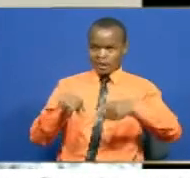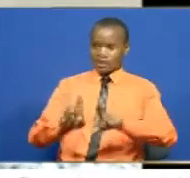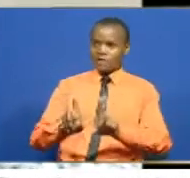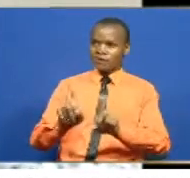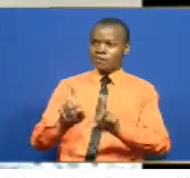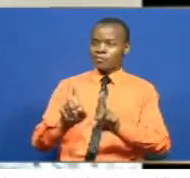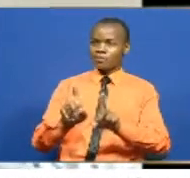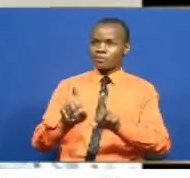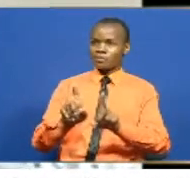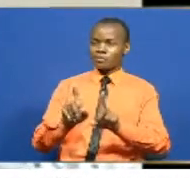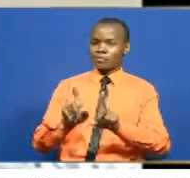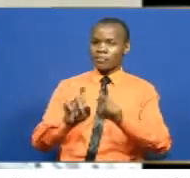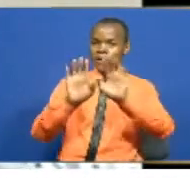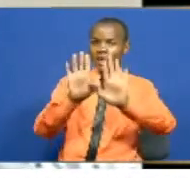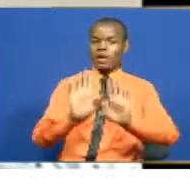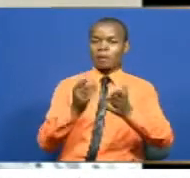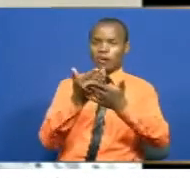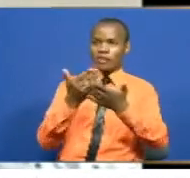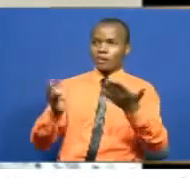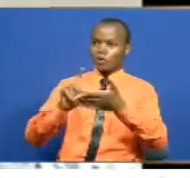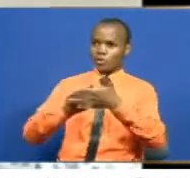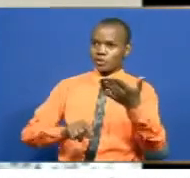That one important thing,